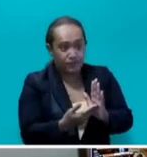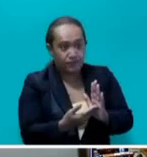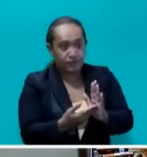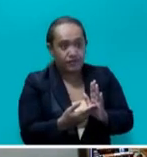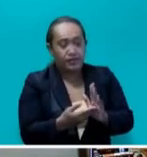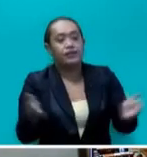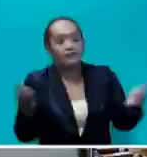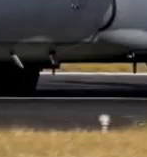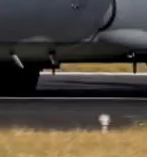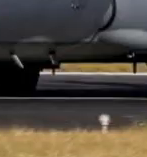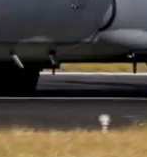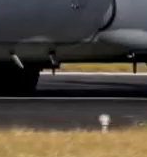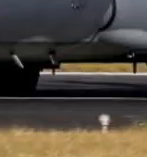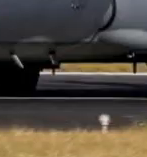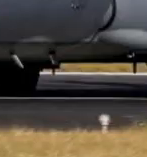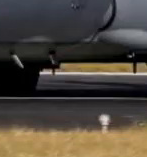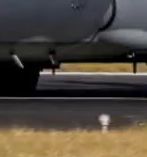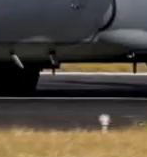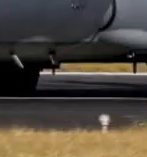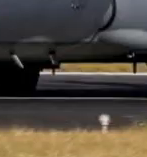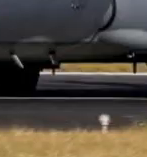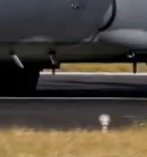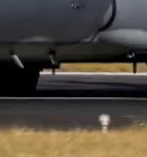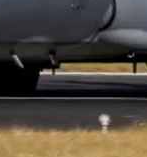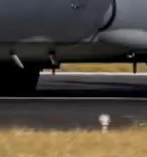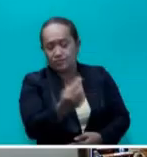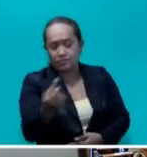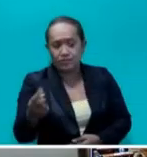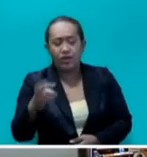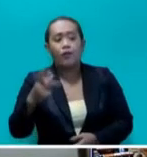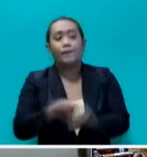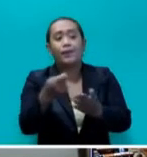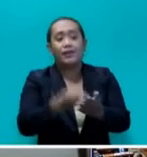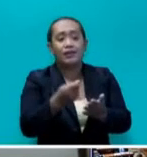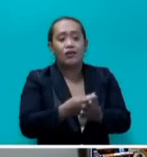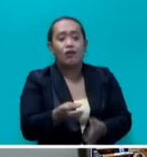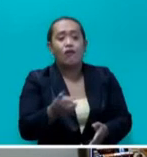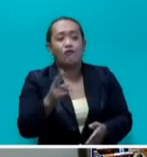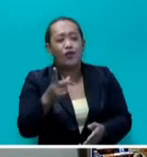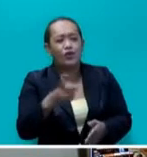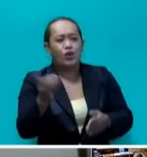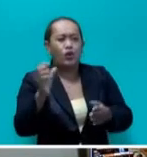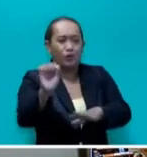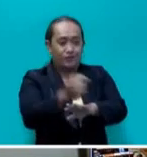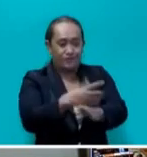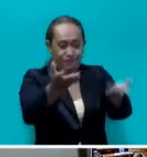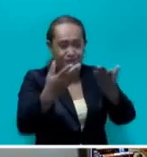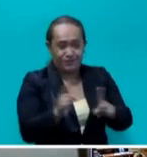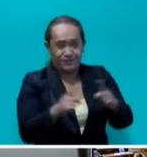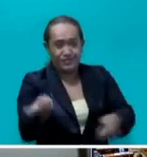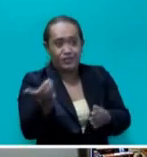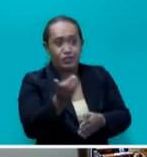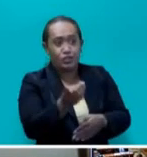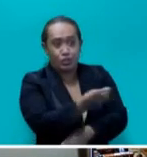Introduces a penalty of $500 on persons that make payment of duty on checks that are dishonored. Makes directors personally